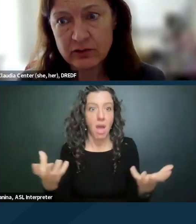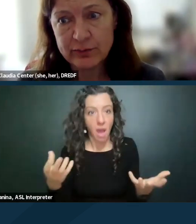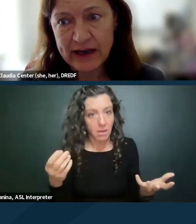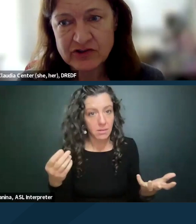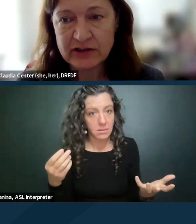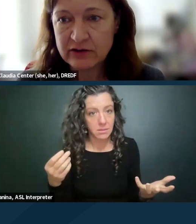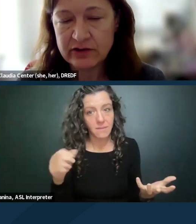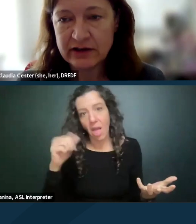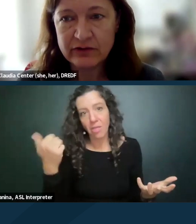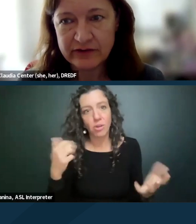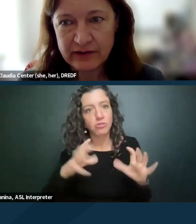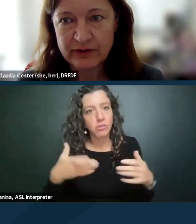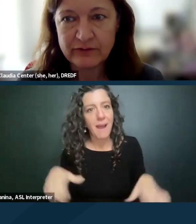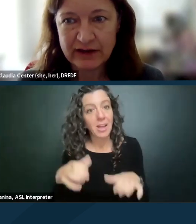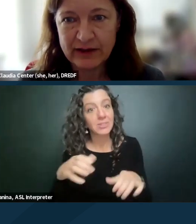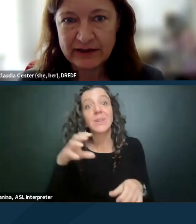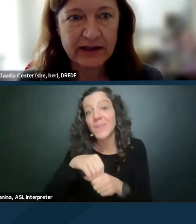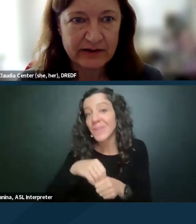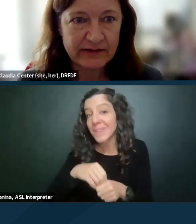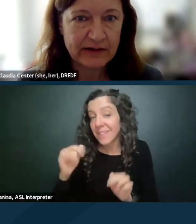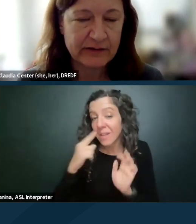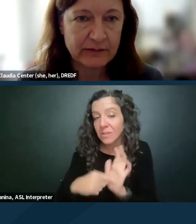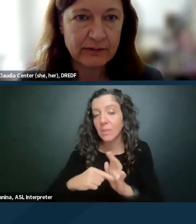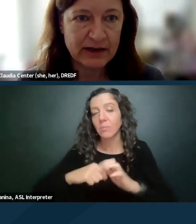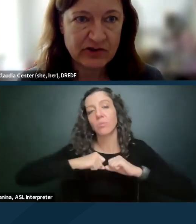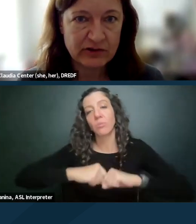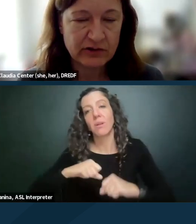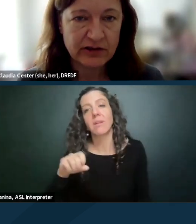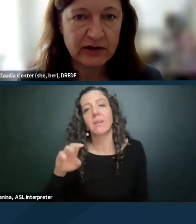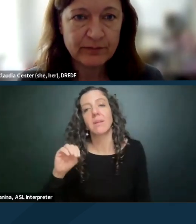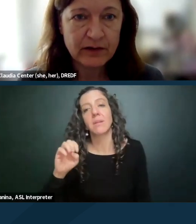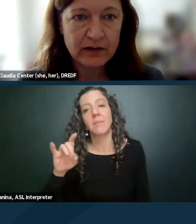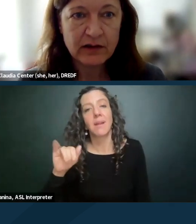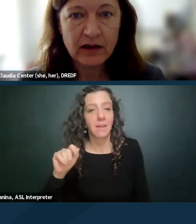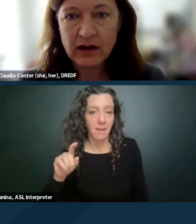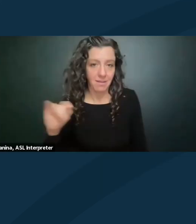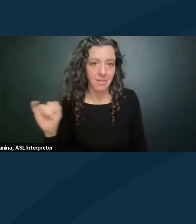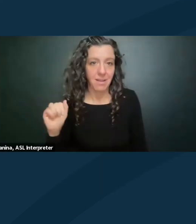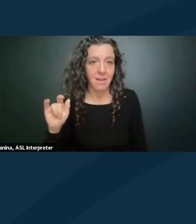group action, including, for example, defend Medicaid, as Allison mentioned earlier.